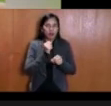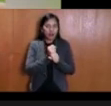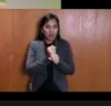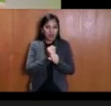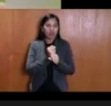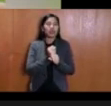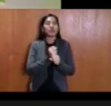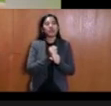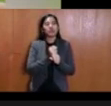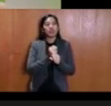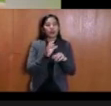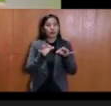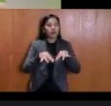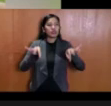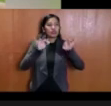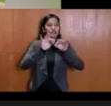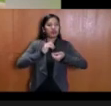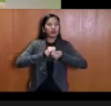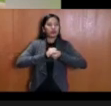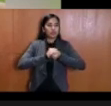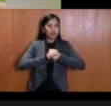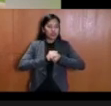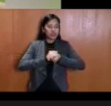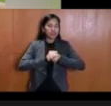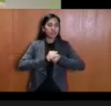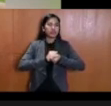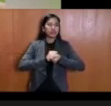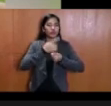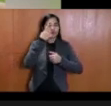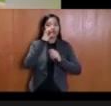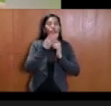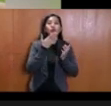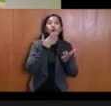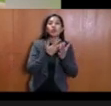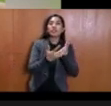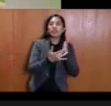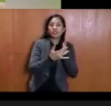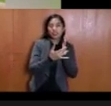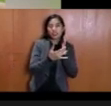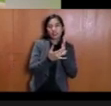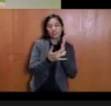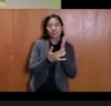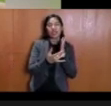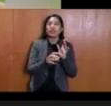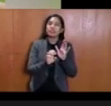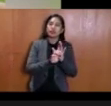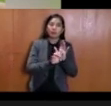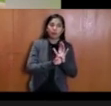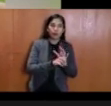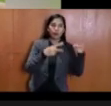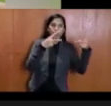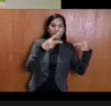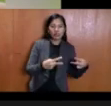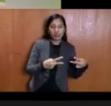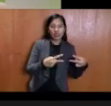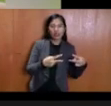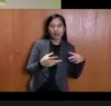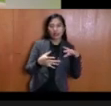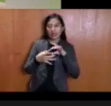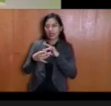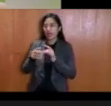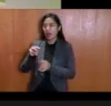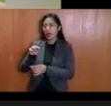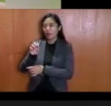are there between maybe platforms and MSMEs? Because MSMEs are the backbone of this